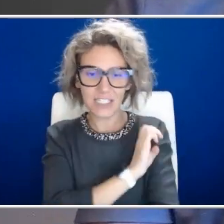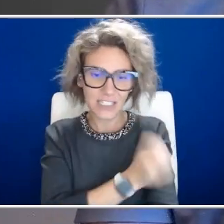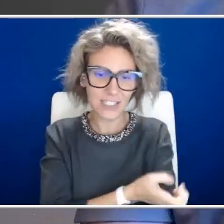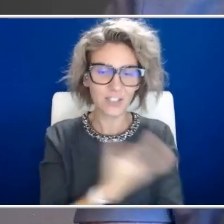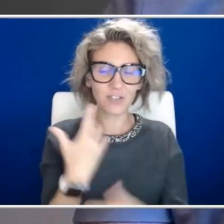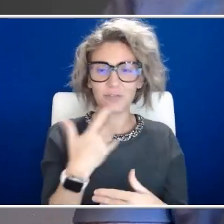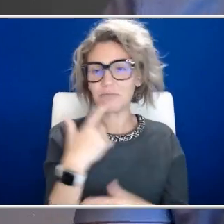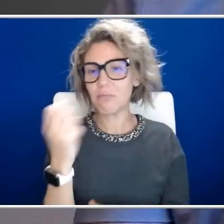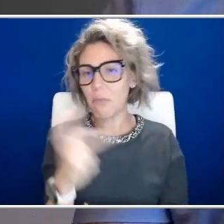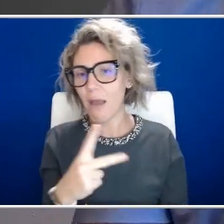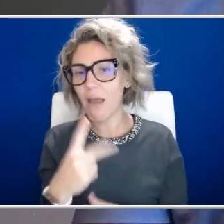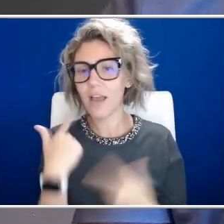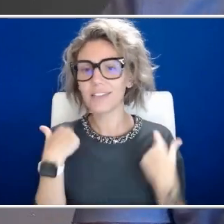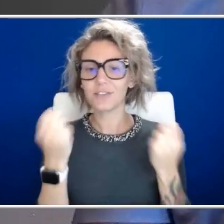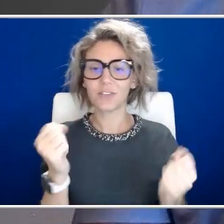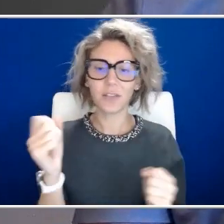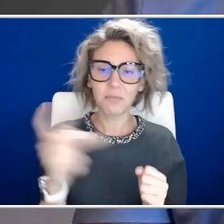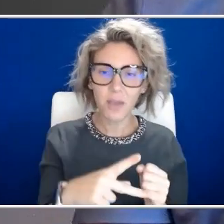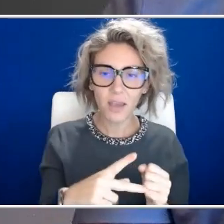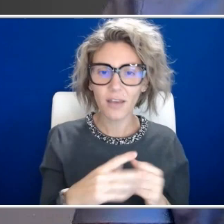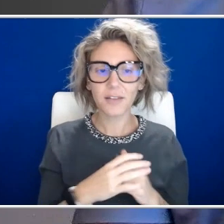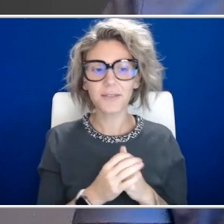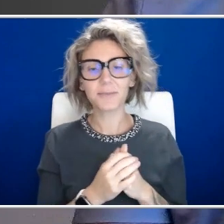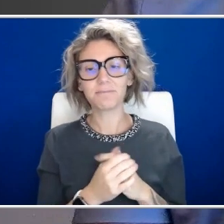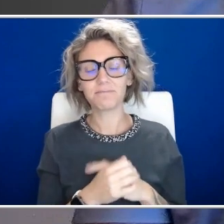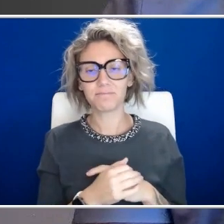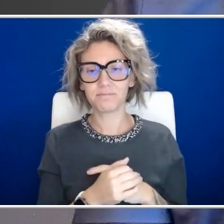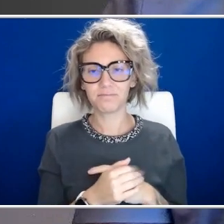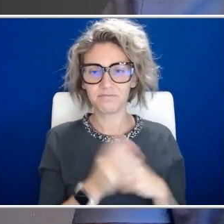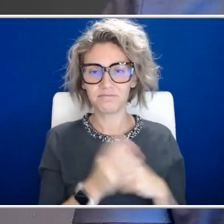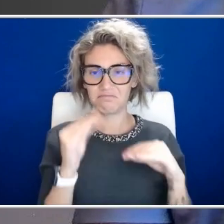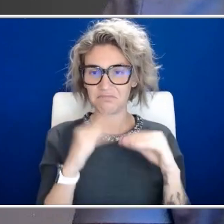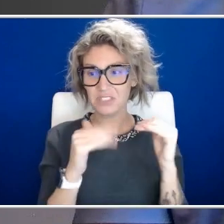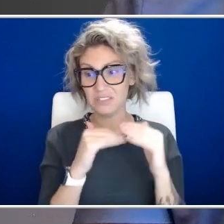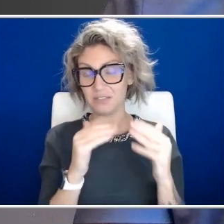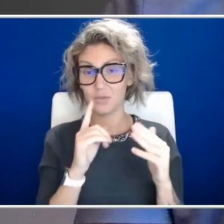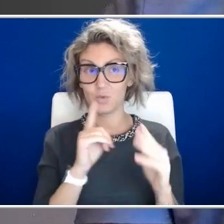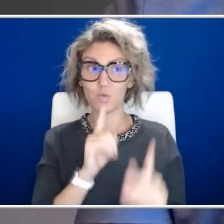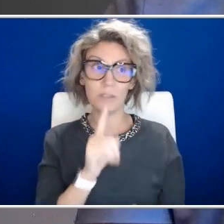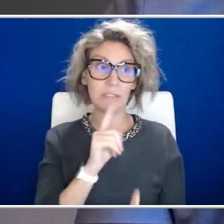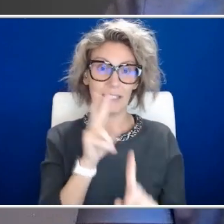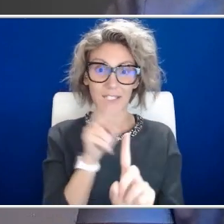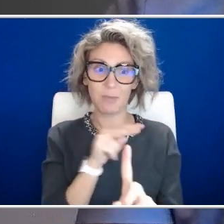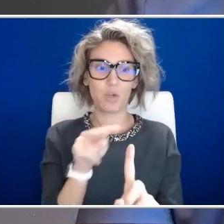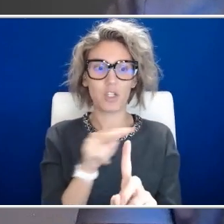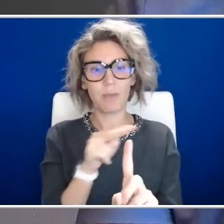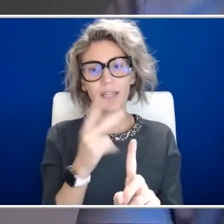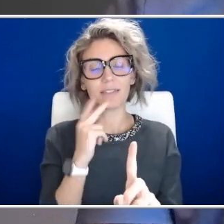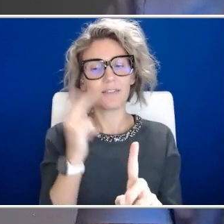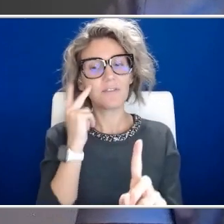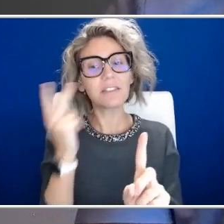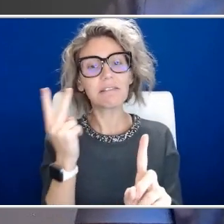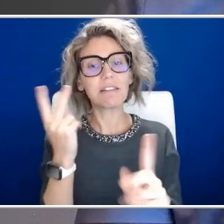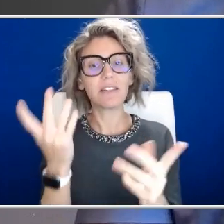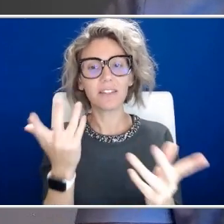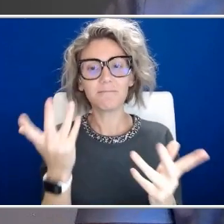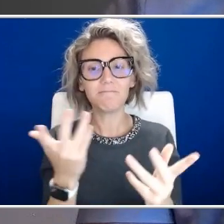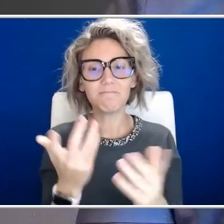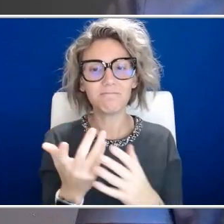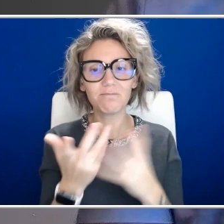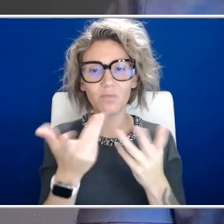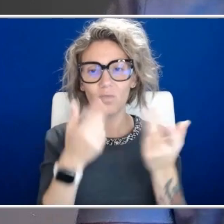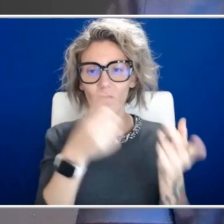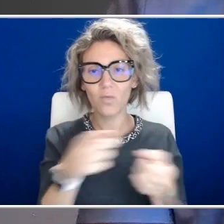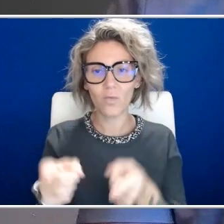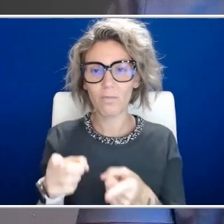strength back. But more so anything, it's just perspective that's changed. Just seeing what comes out